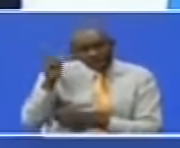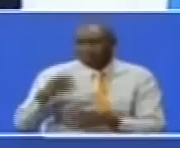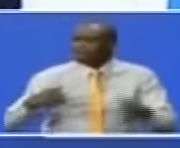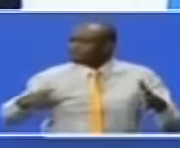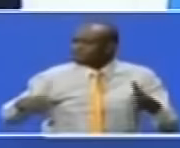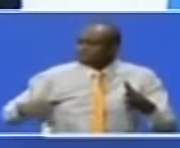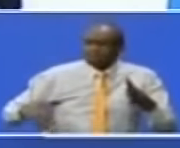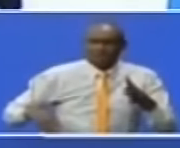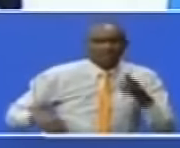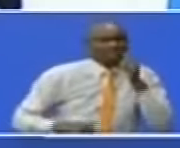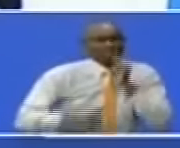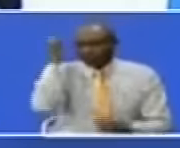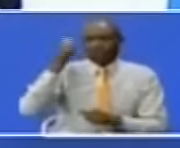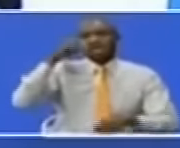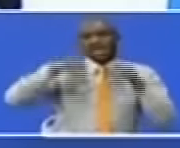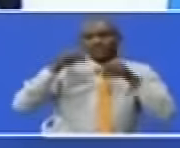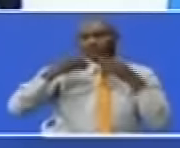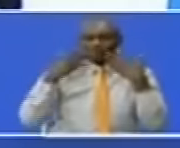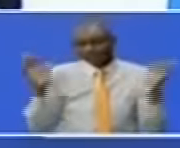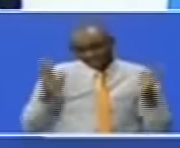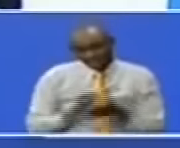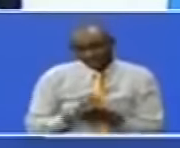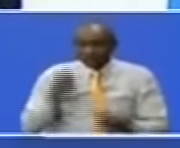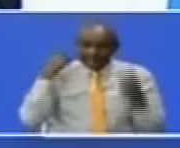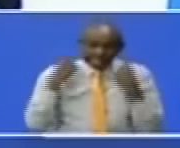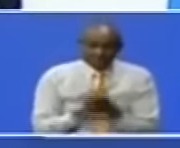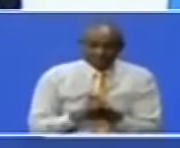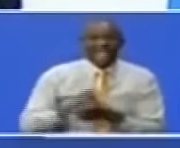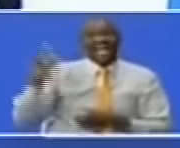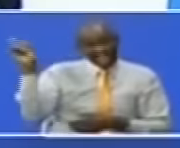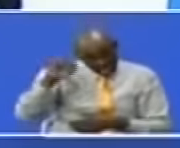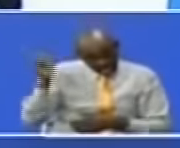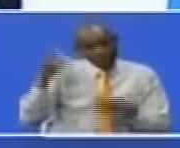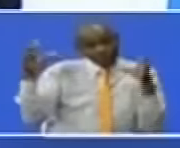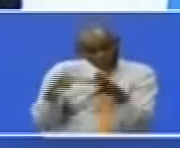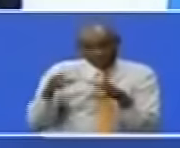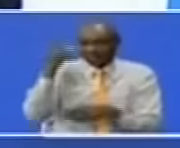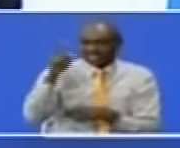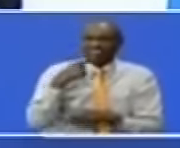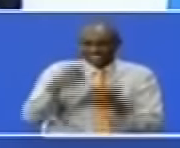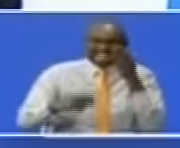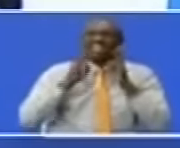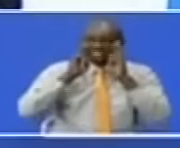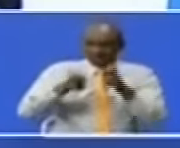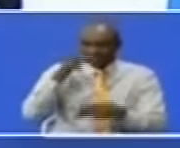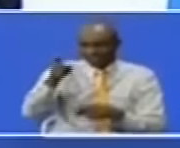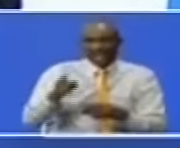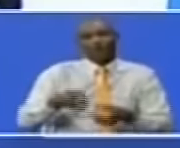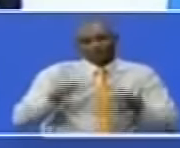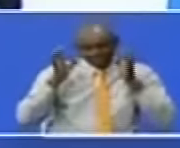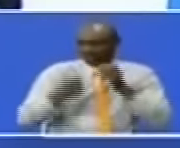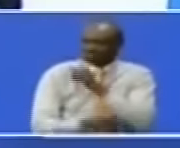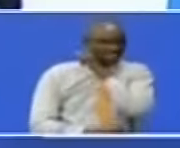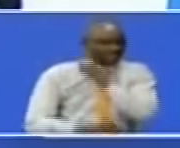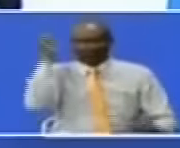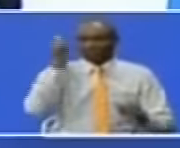results. Thanks, Matt. Yes, no, the KANU party has rejected the results that are being